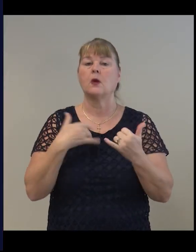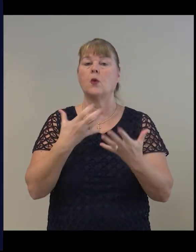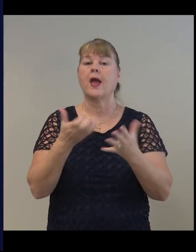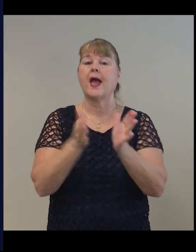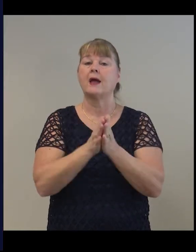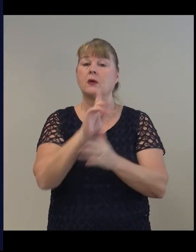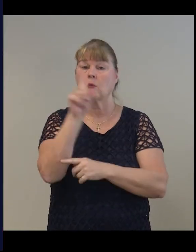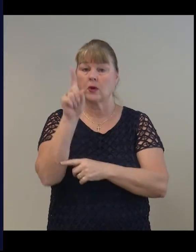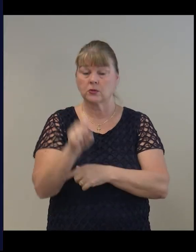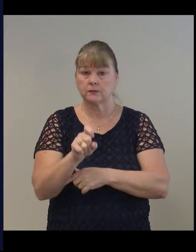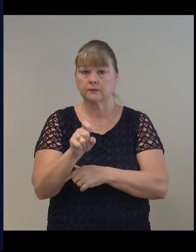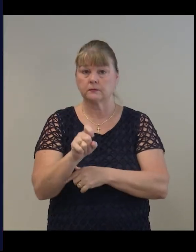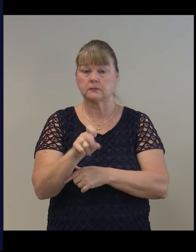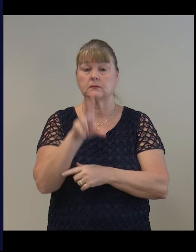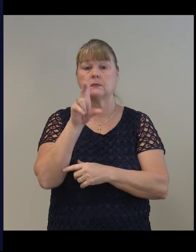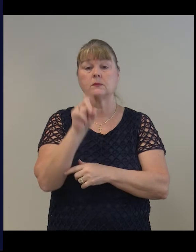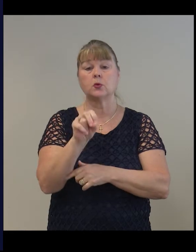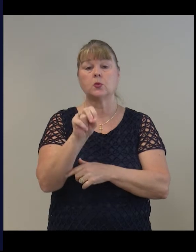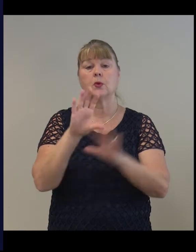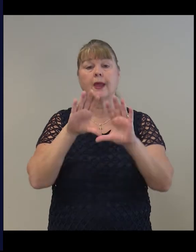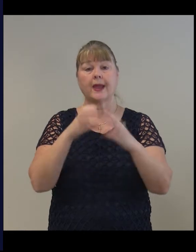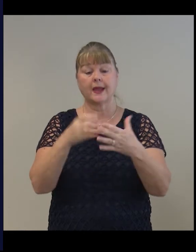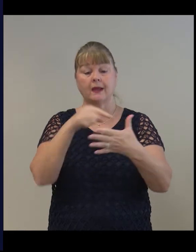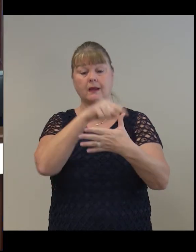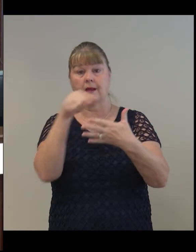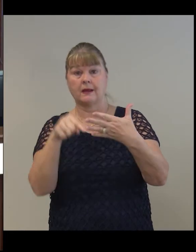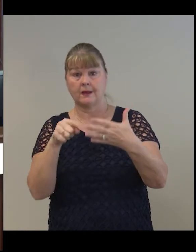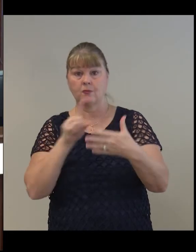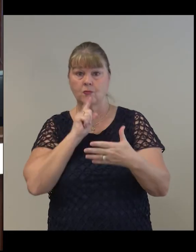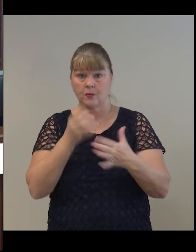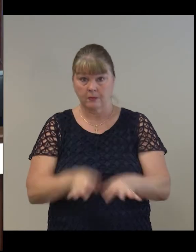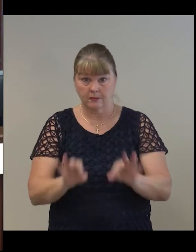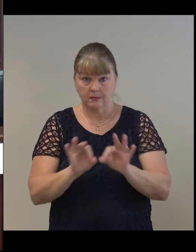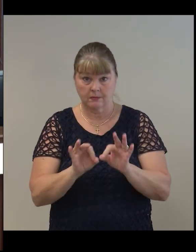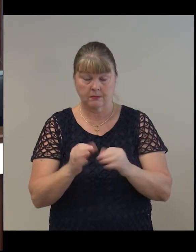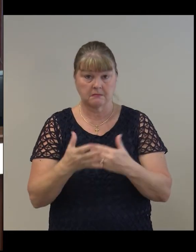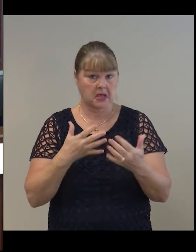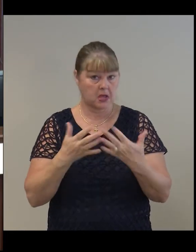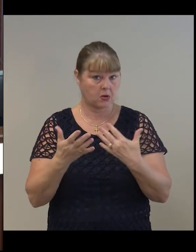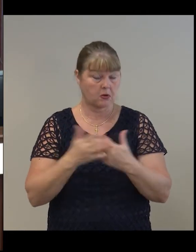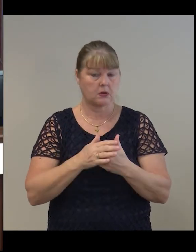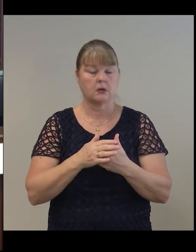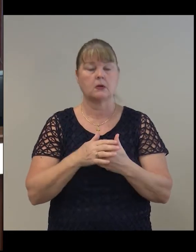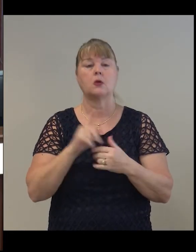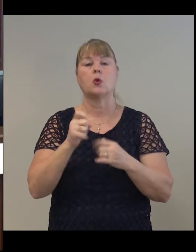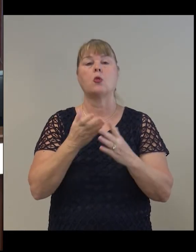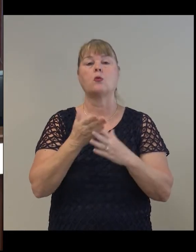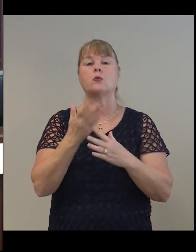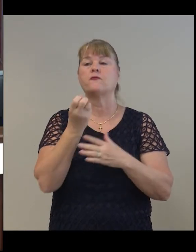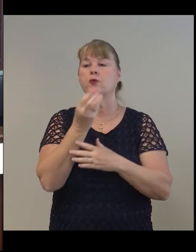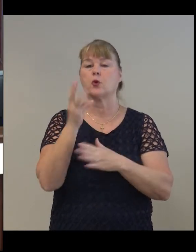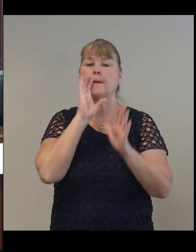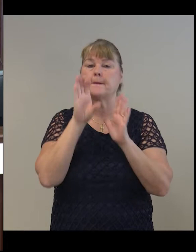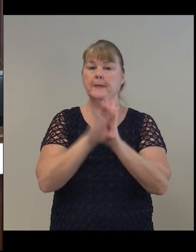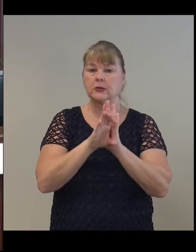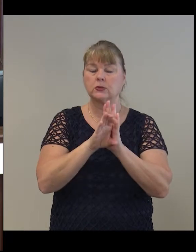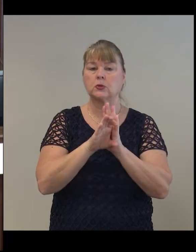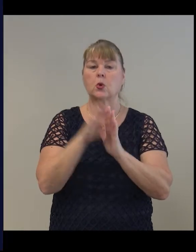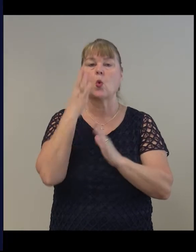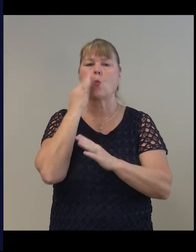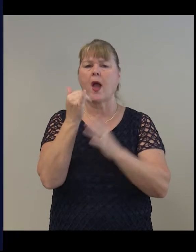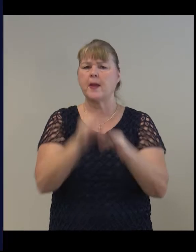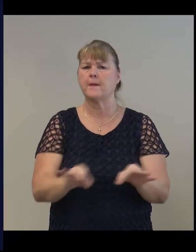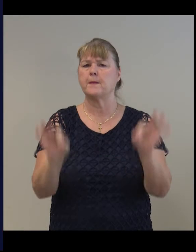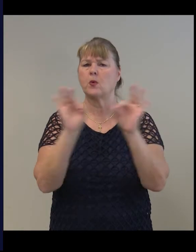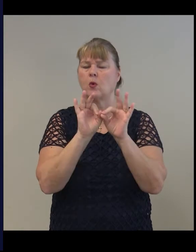Do categories really matter? I'm going to work you through a few different photos here, and we'll talk about why these are important. But this